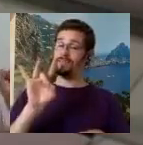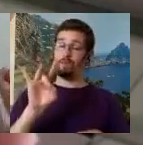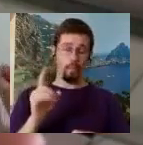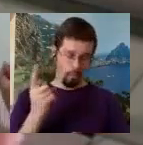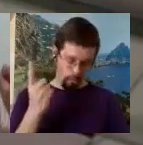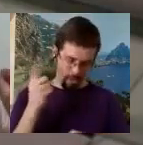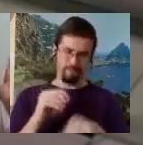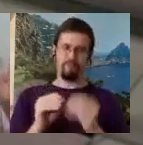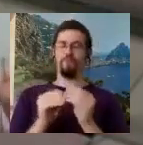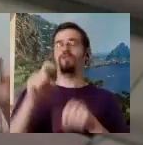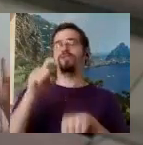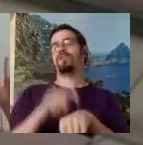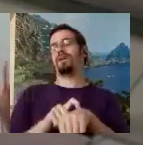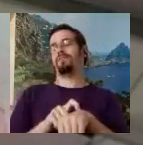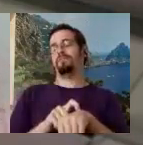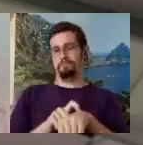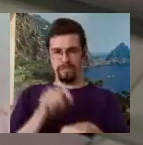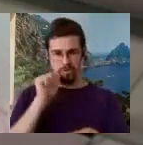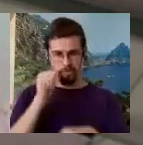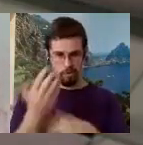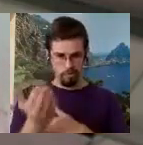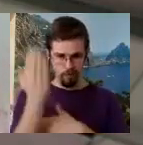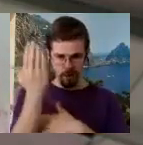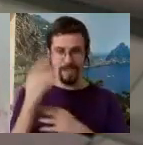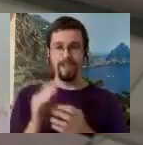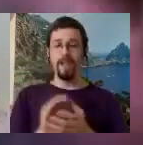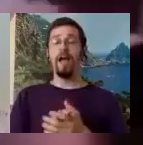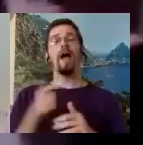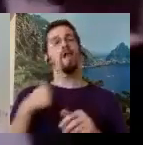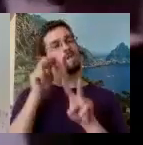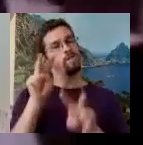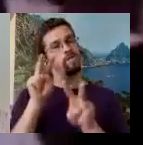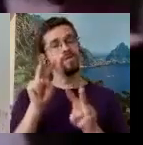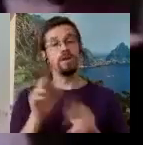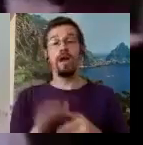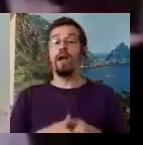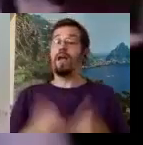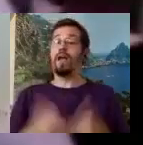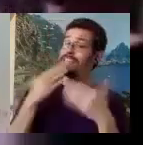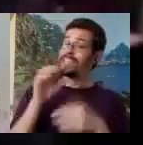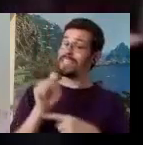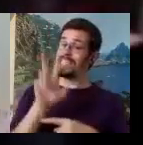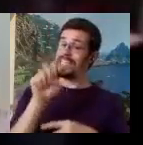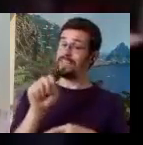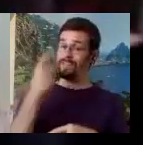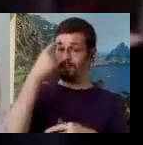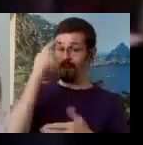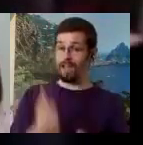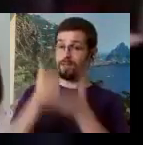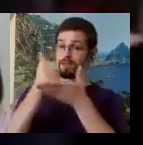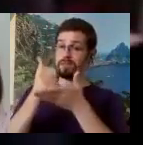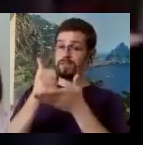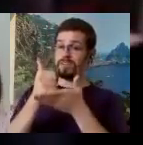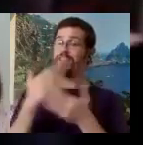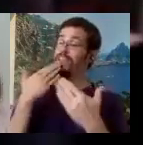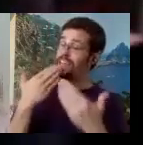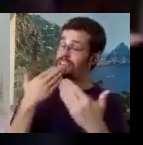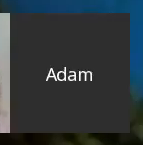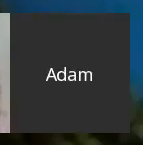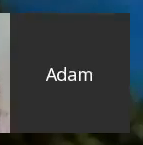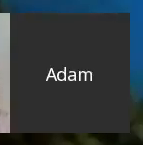one. It's been a good day today. And did you know that we have one more day tomorrow? We do. And I'm going to see you all at 8